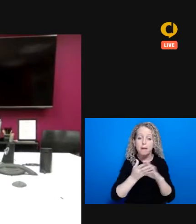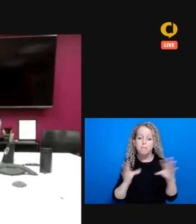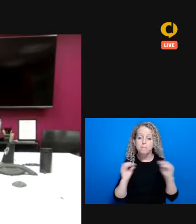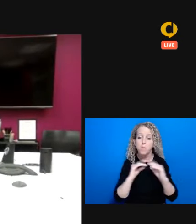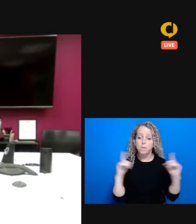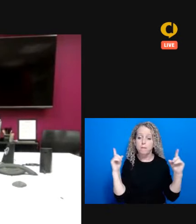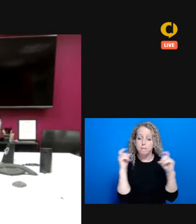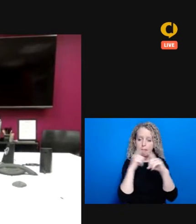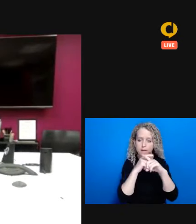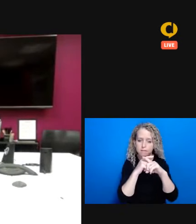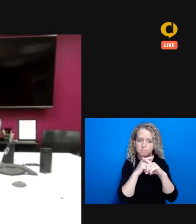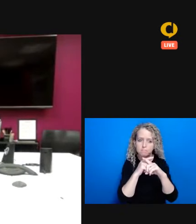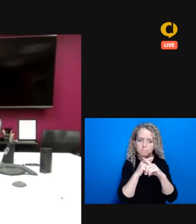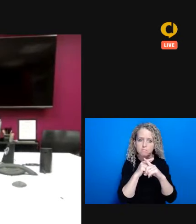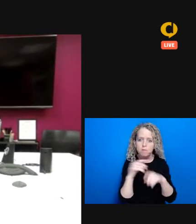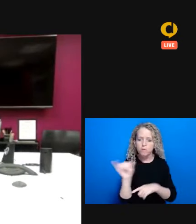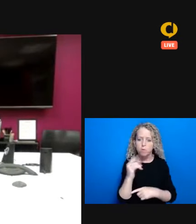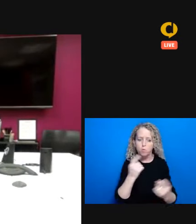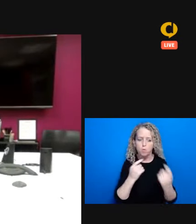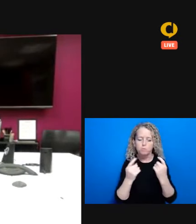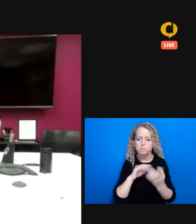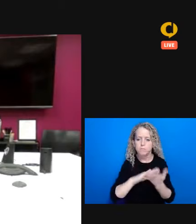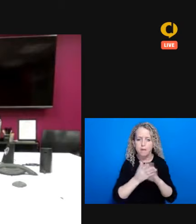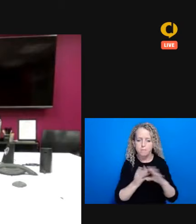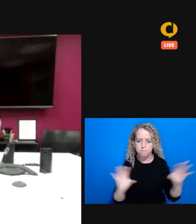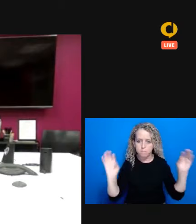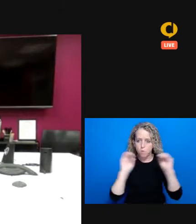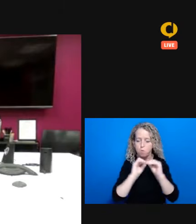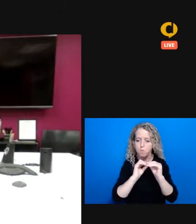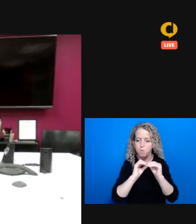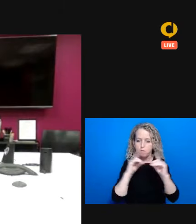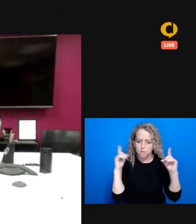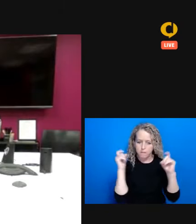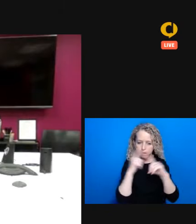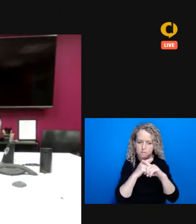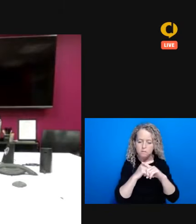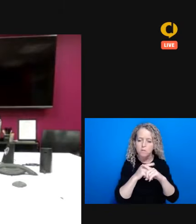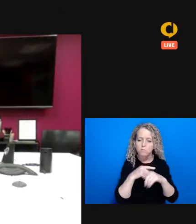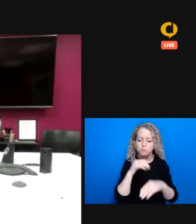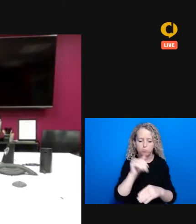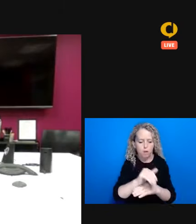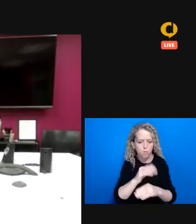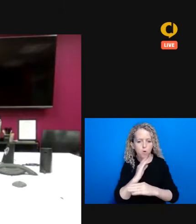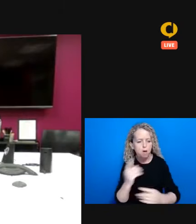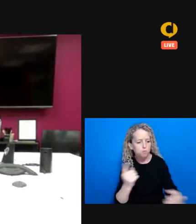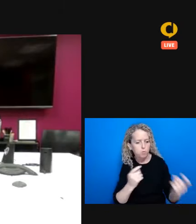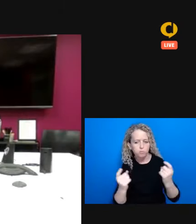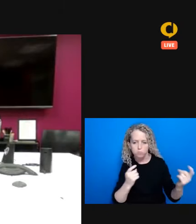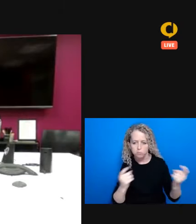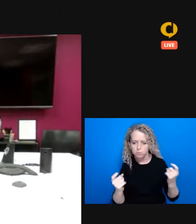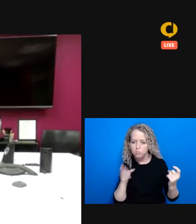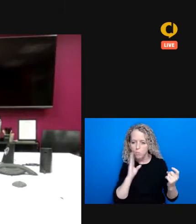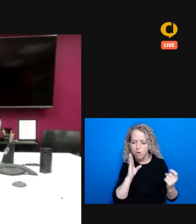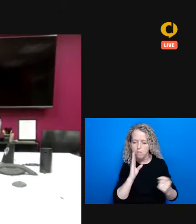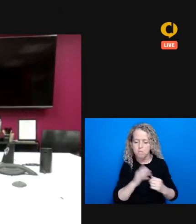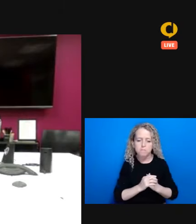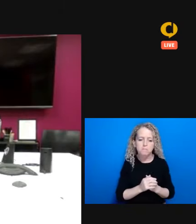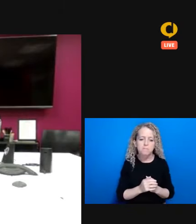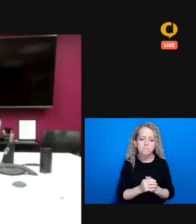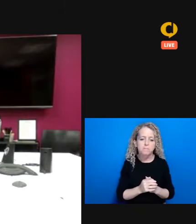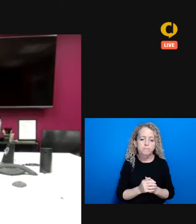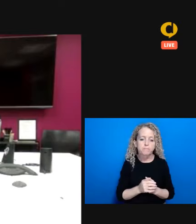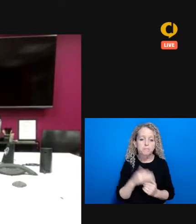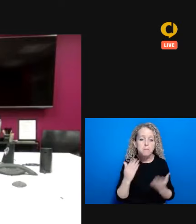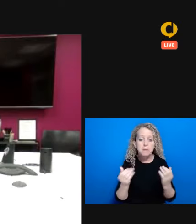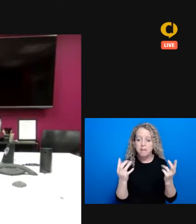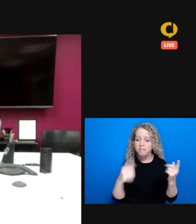the questions. So tonight we're going to explore some of those questions. The first question for many people, of course, you're probably asking,